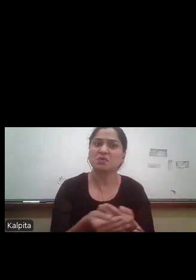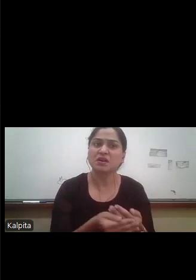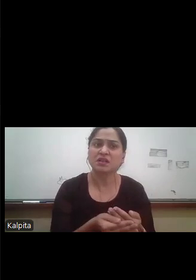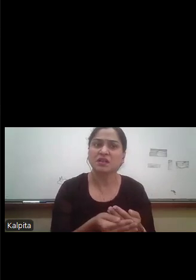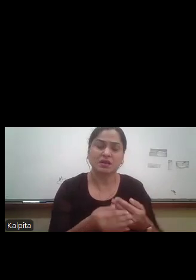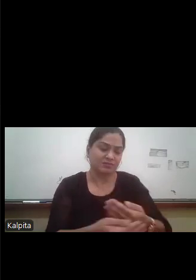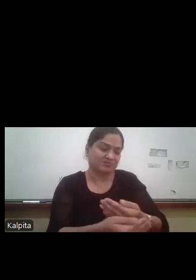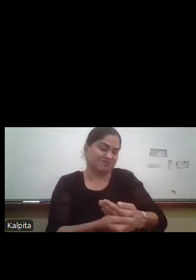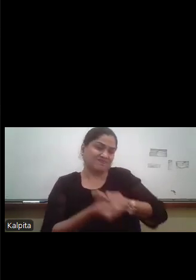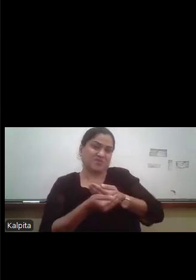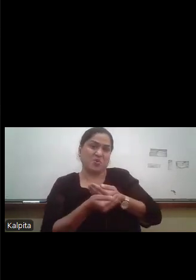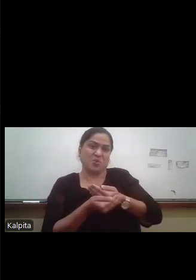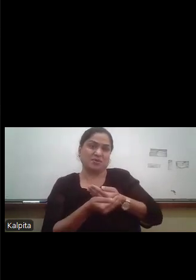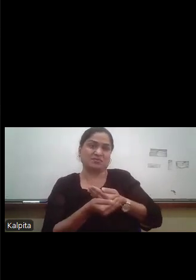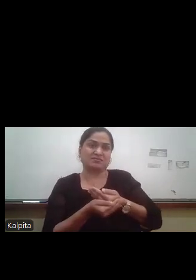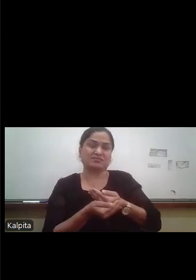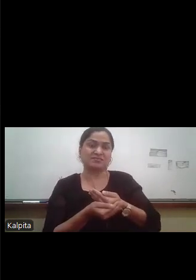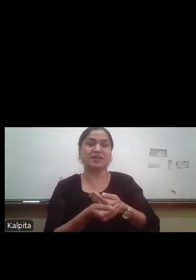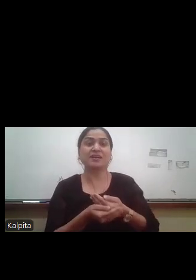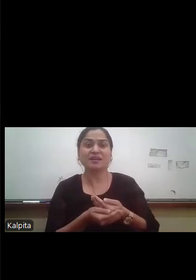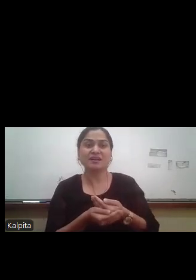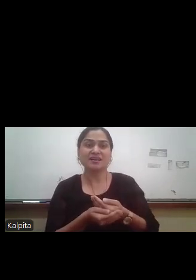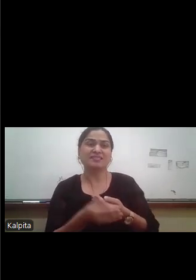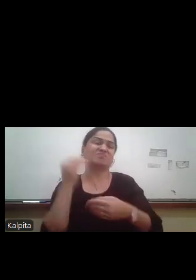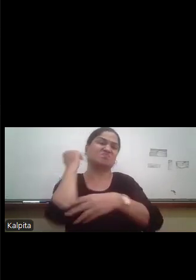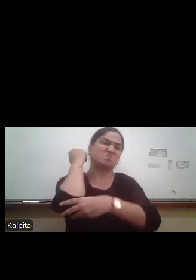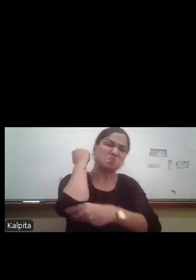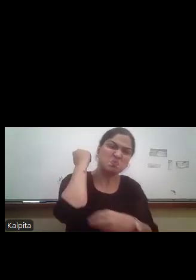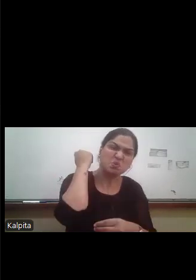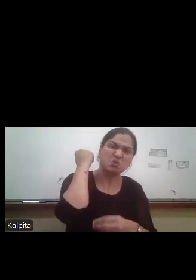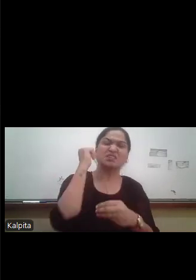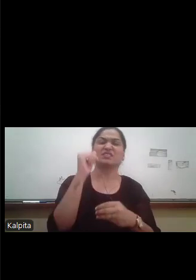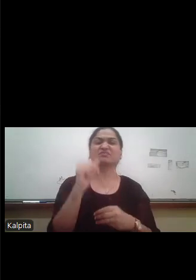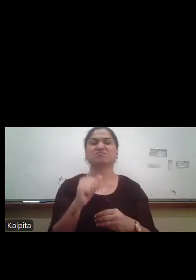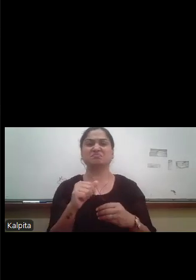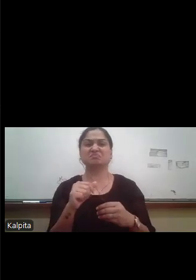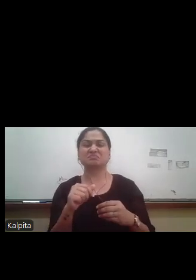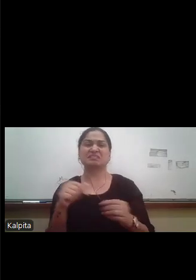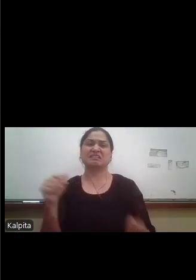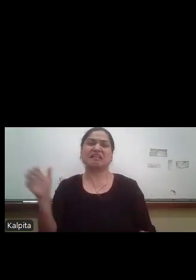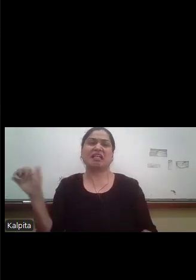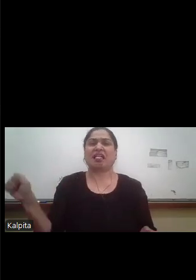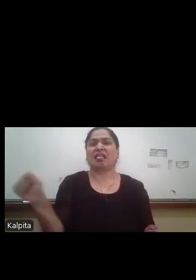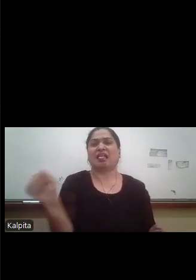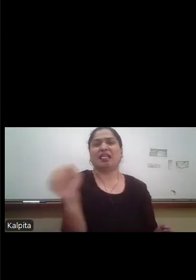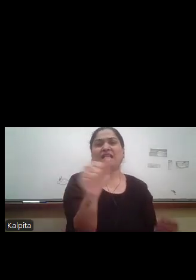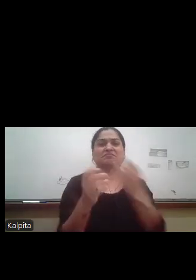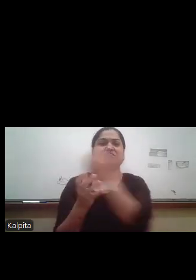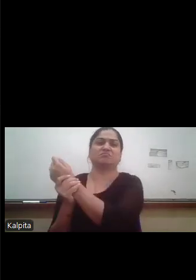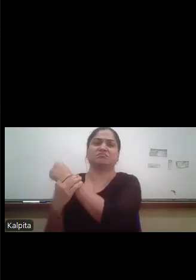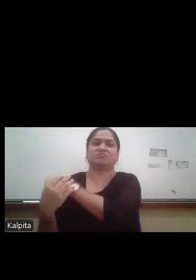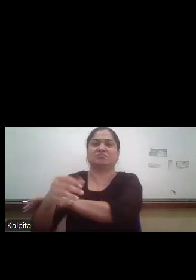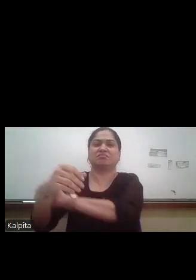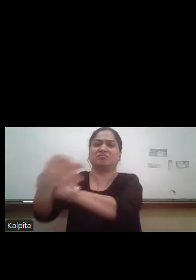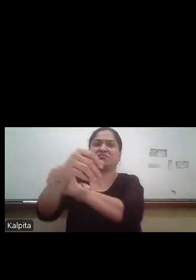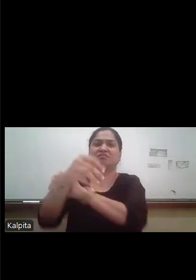hold the child properly. We may have mothers from low socioeconomic status. They are just pulling the child with both the hands. That will